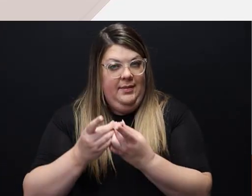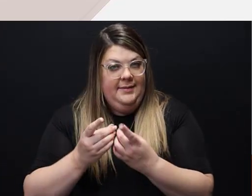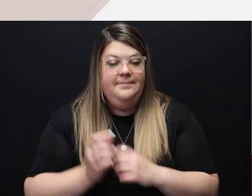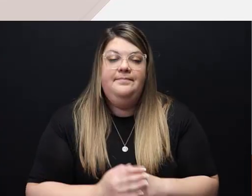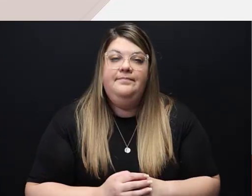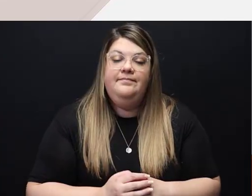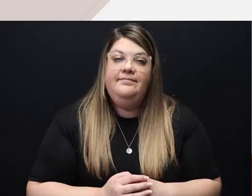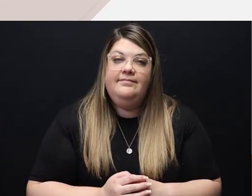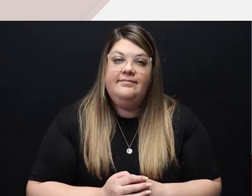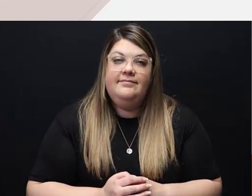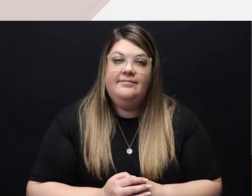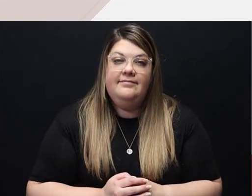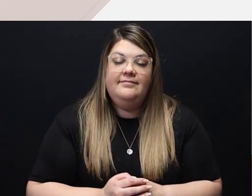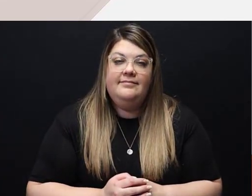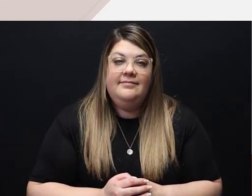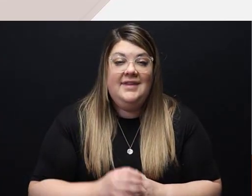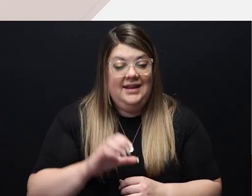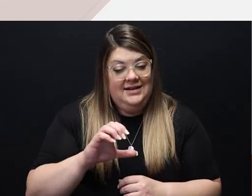Department.